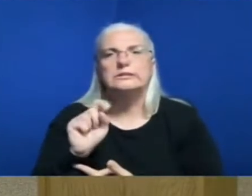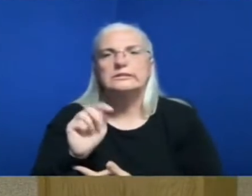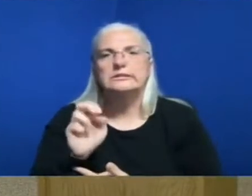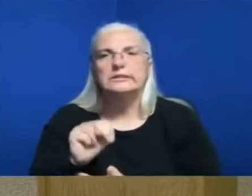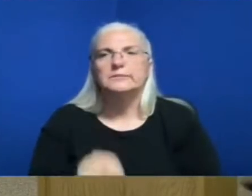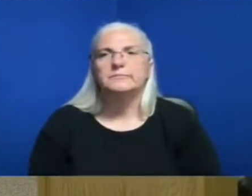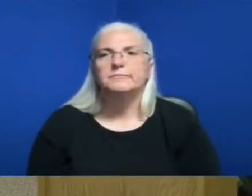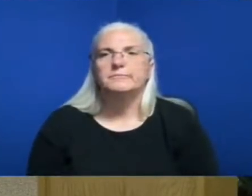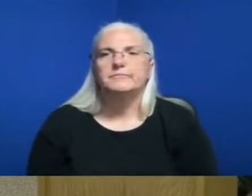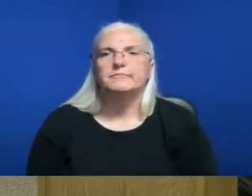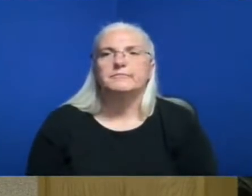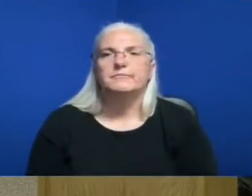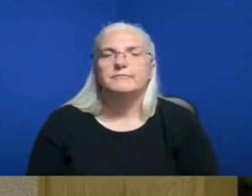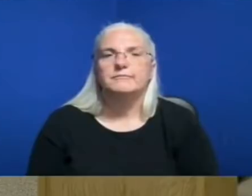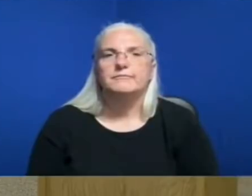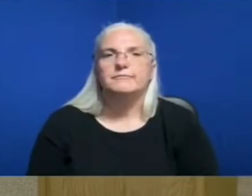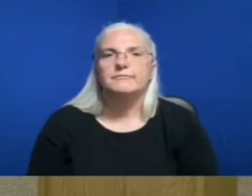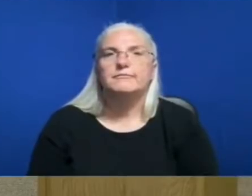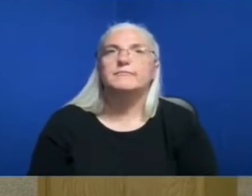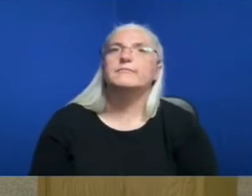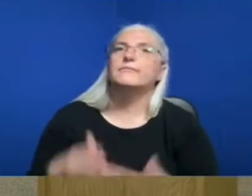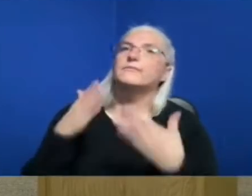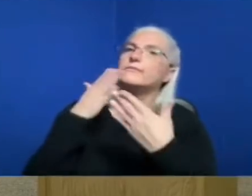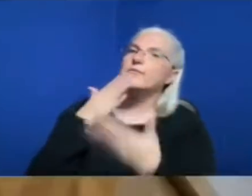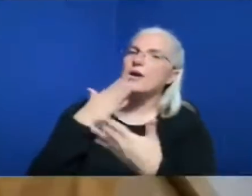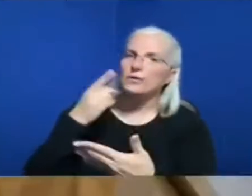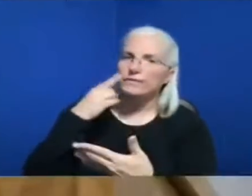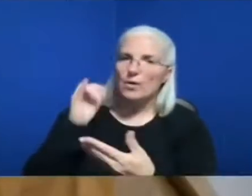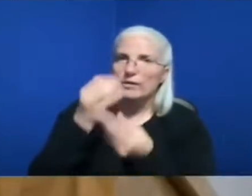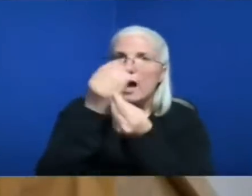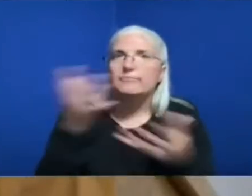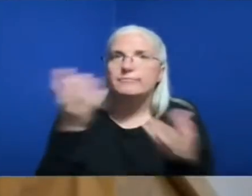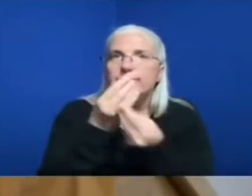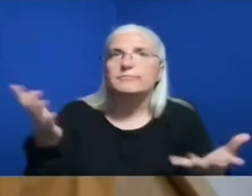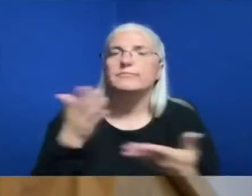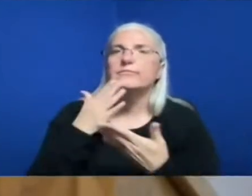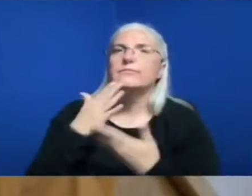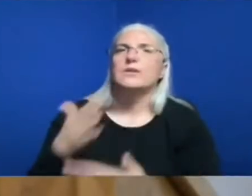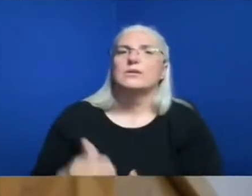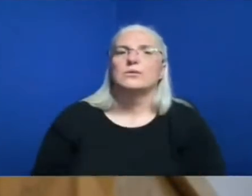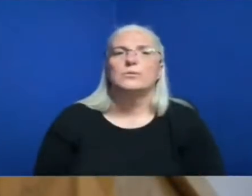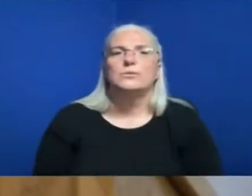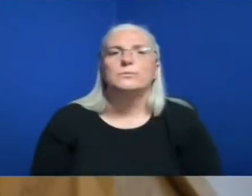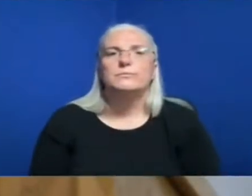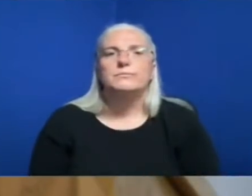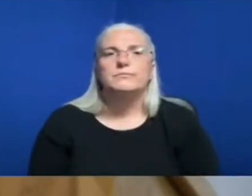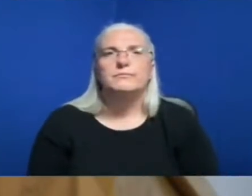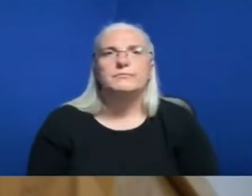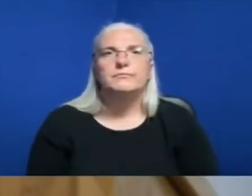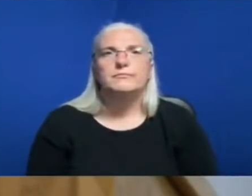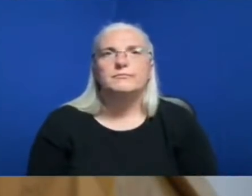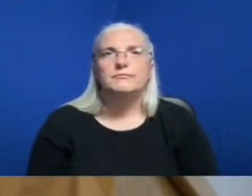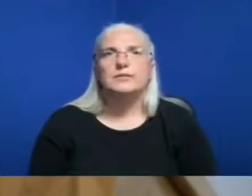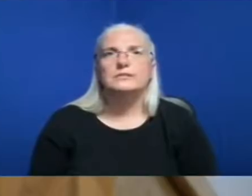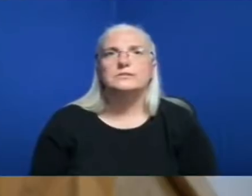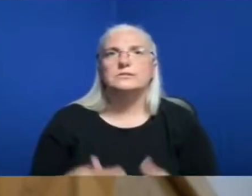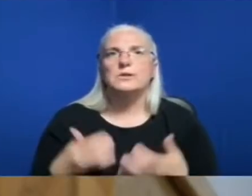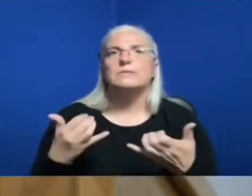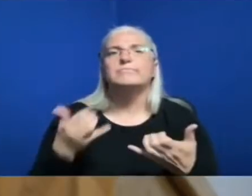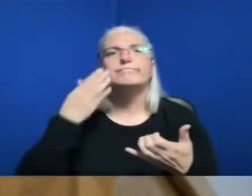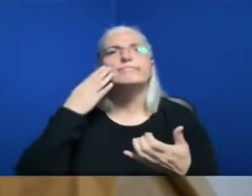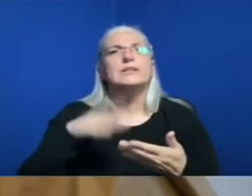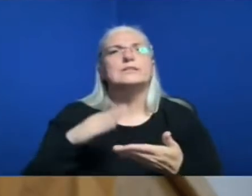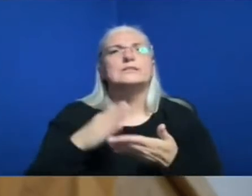Thank you for that very thorough update, Chad. I do want to let everybody know there are some people who are experiencing some glitches